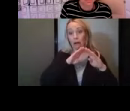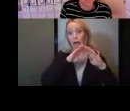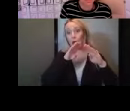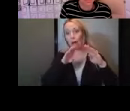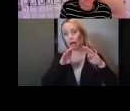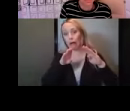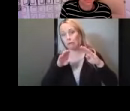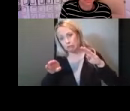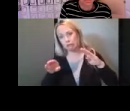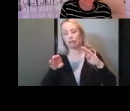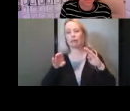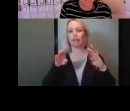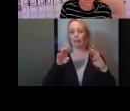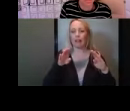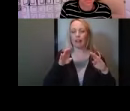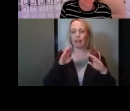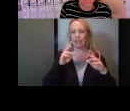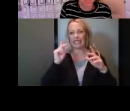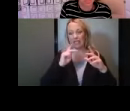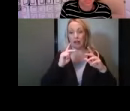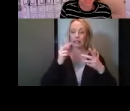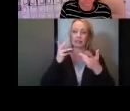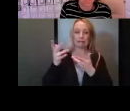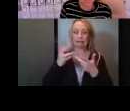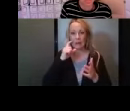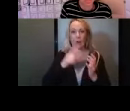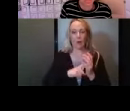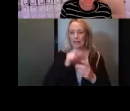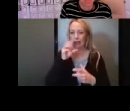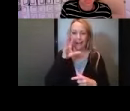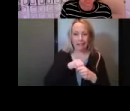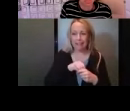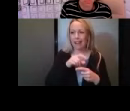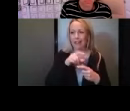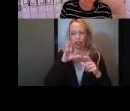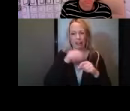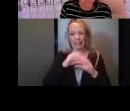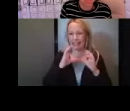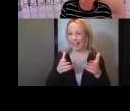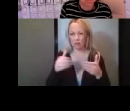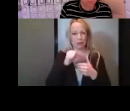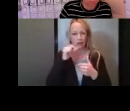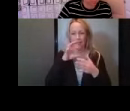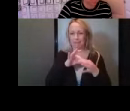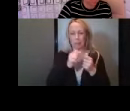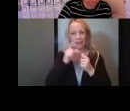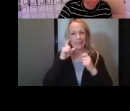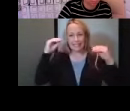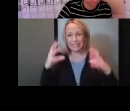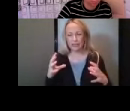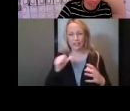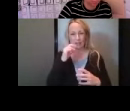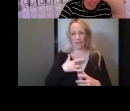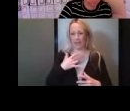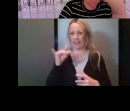accelerating again, but maybe over the course of kindergarten, they find that they're disengaged and they're in a classroom where they don't connect with their teacher. Maybe they don't feel like